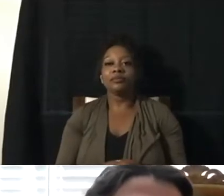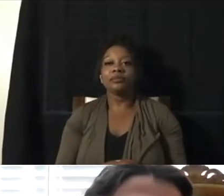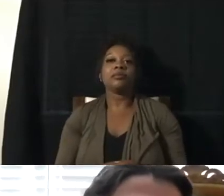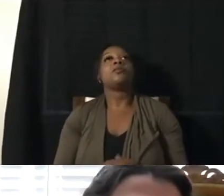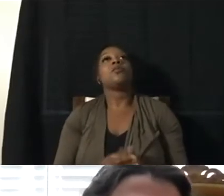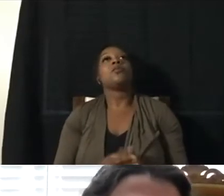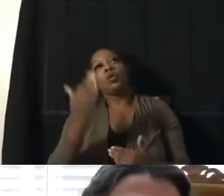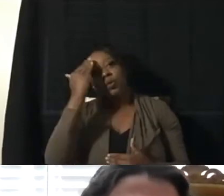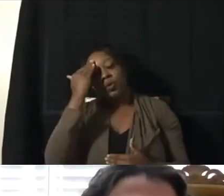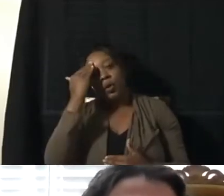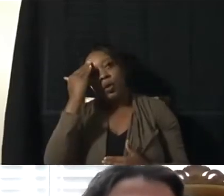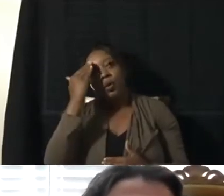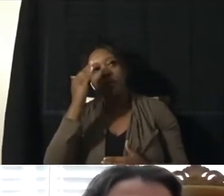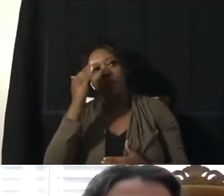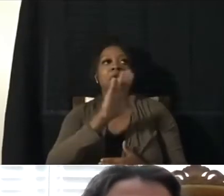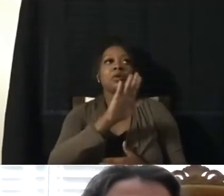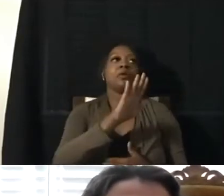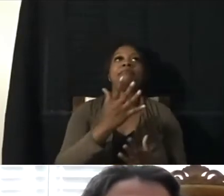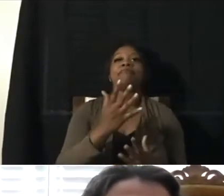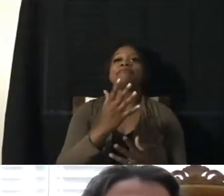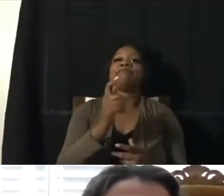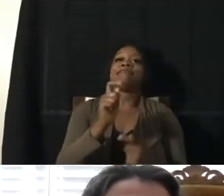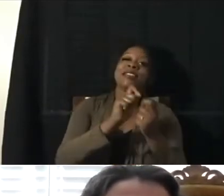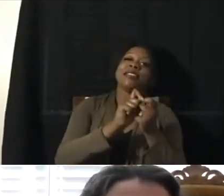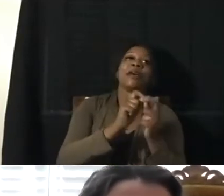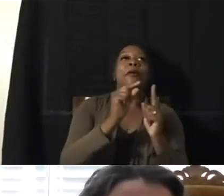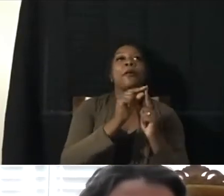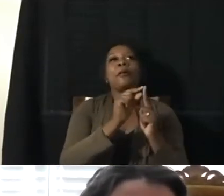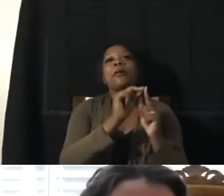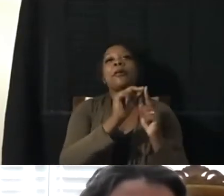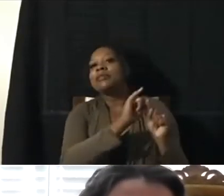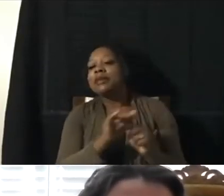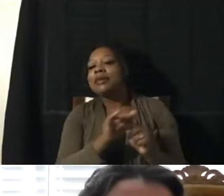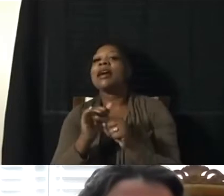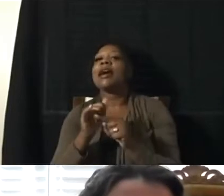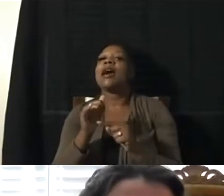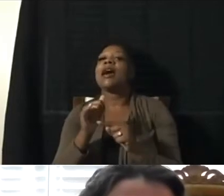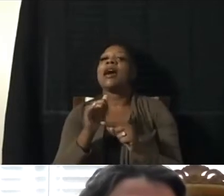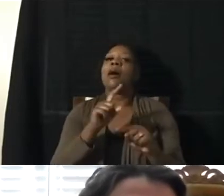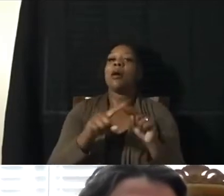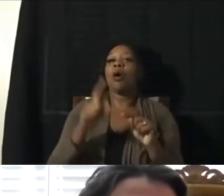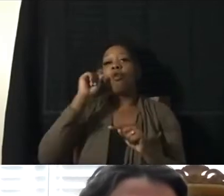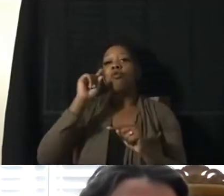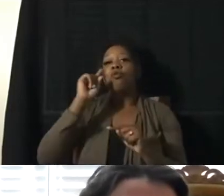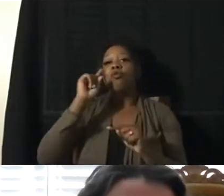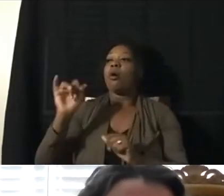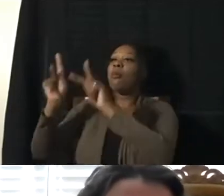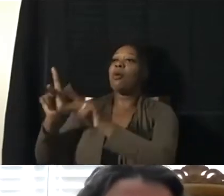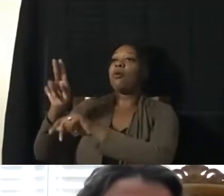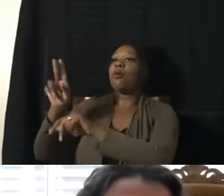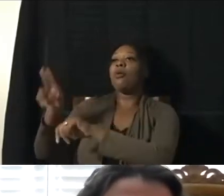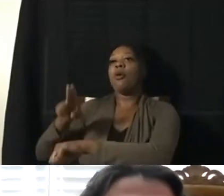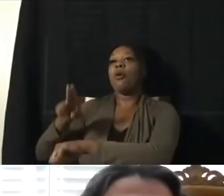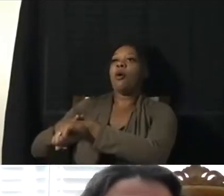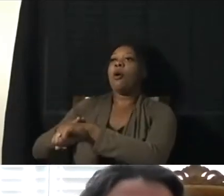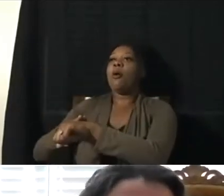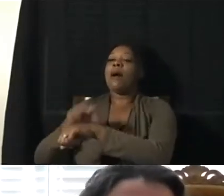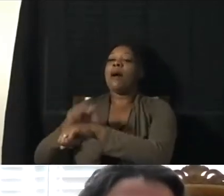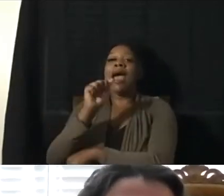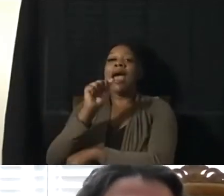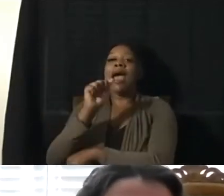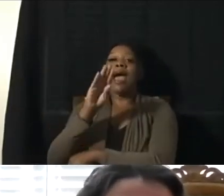and it's far easier, I think, for an able-bodied writer to kind of stick their foot in their mouth unintentionally in